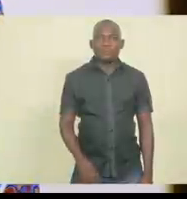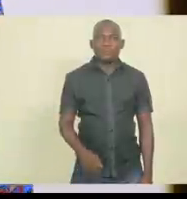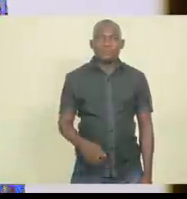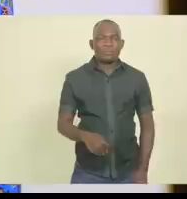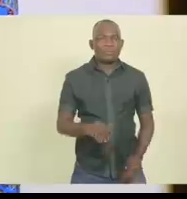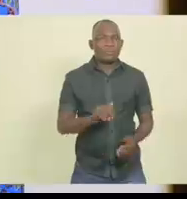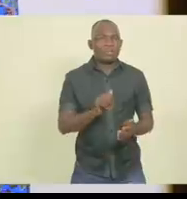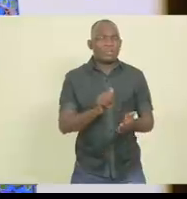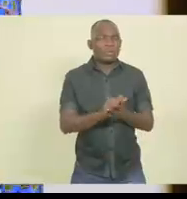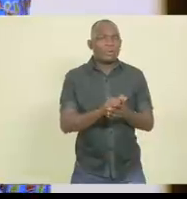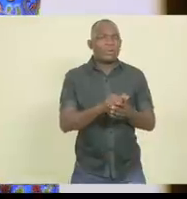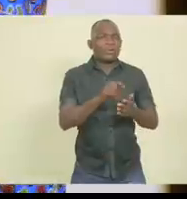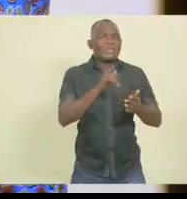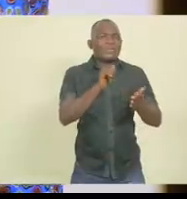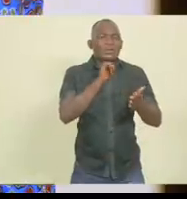That's not what we're talking about.